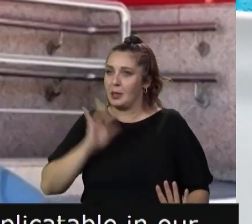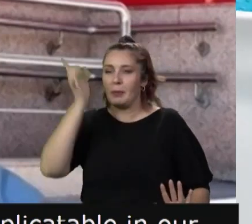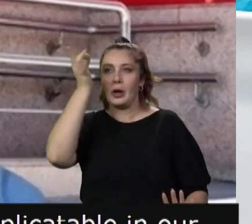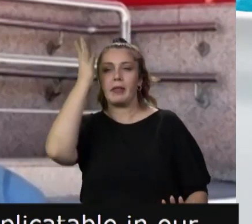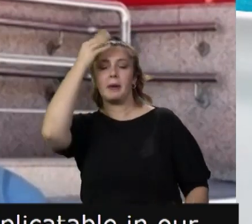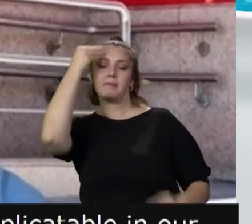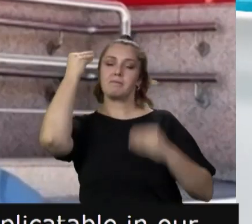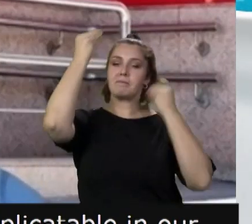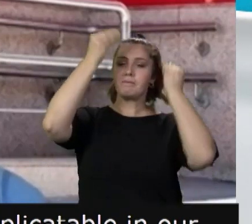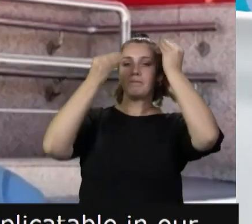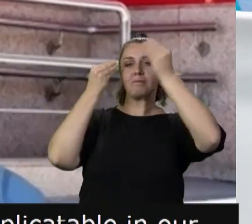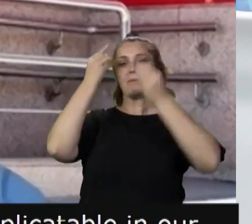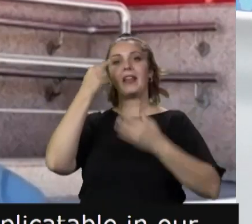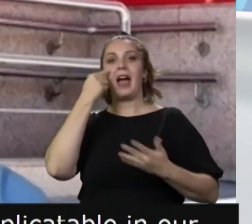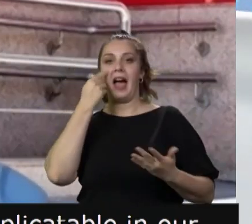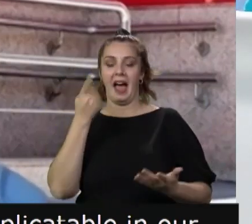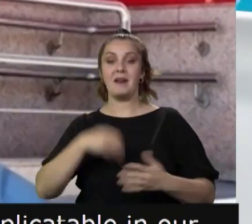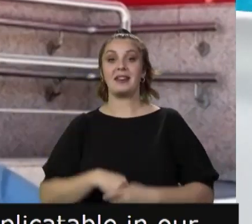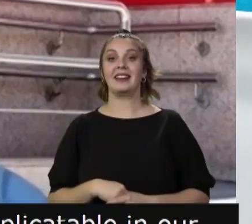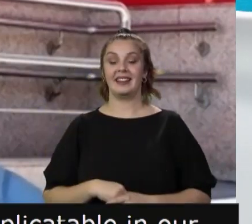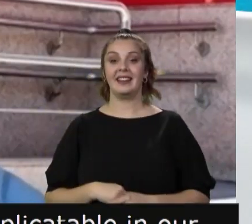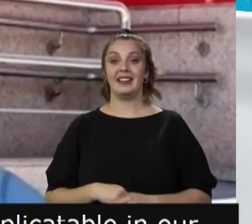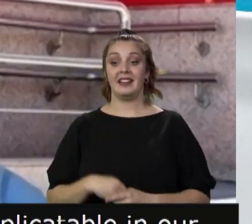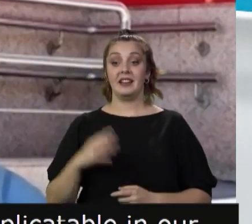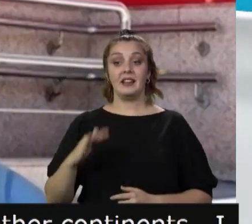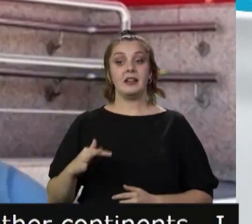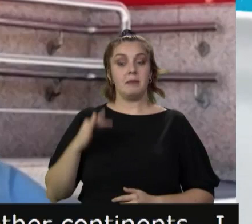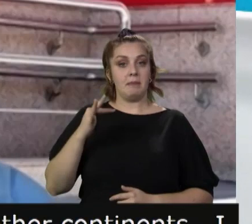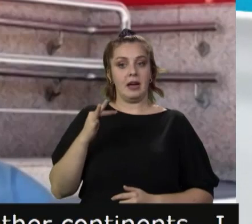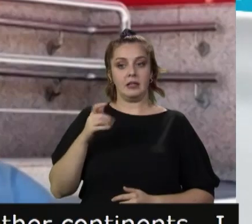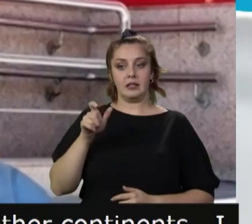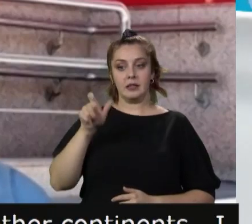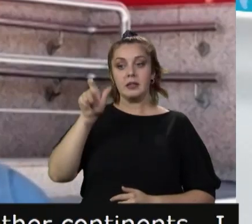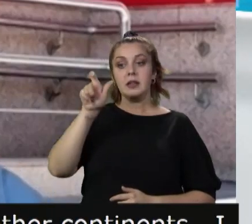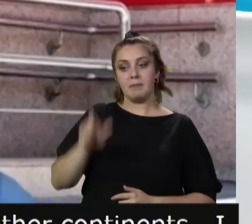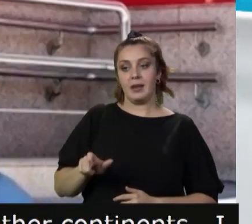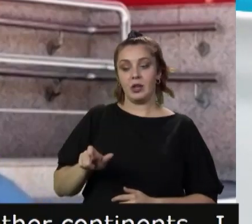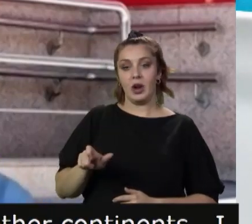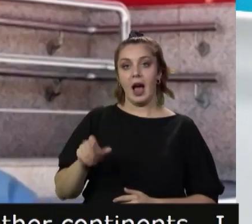I cannot promise it, but it's something that we've been thinking about it a lot.